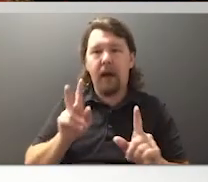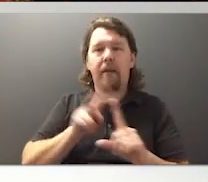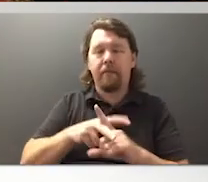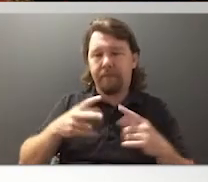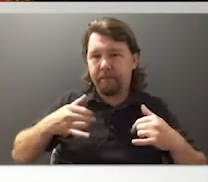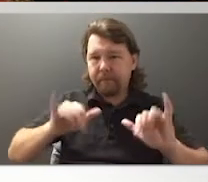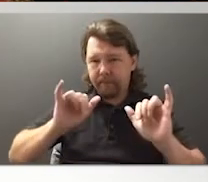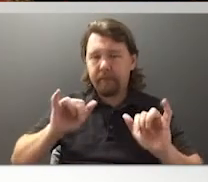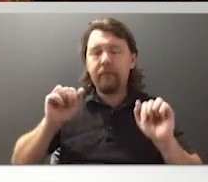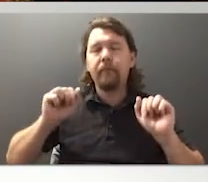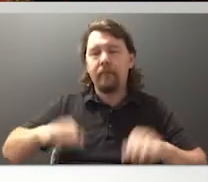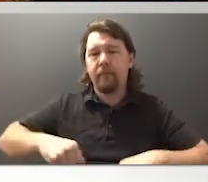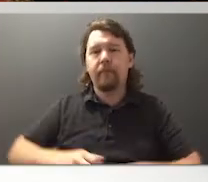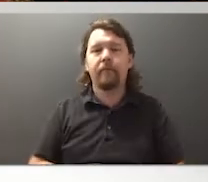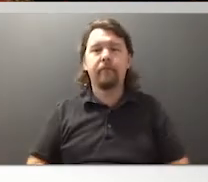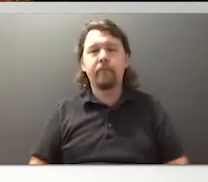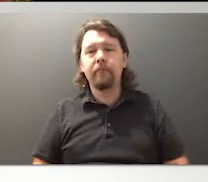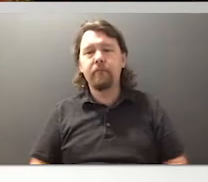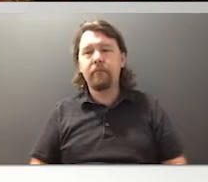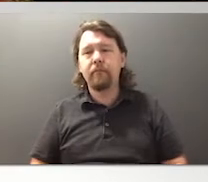minute.